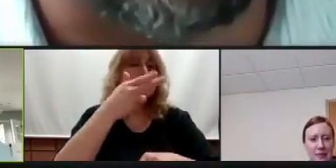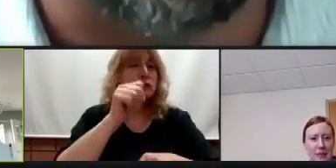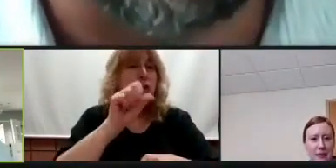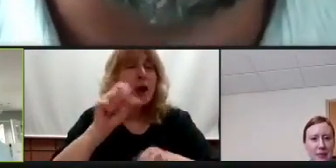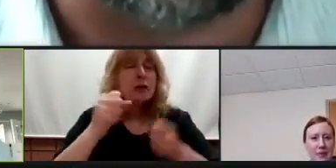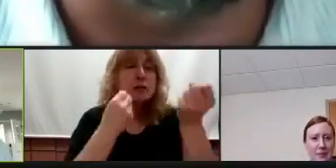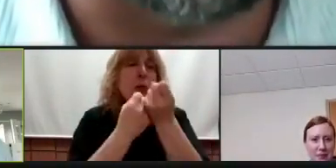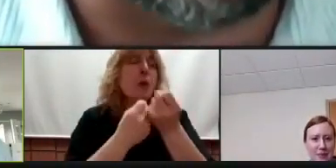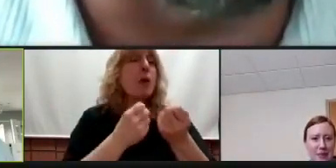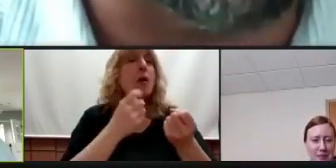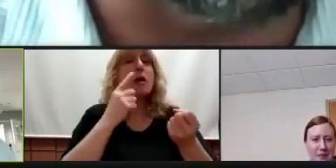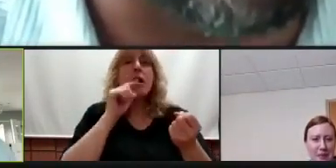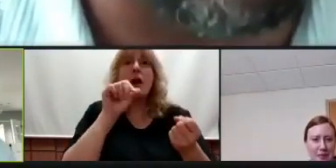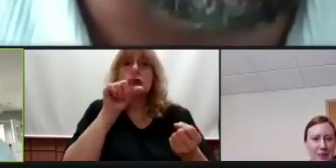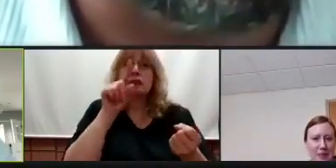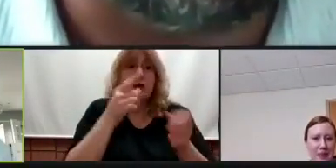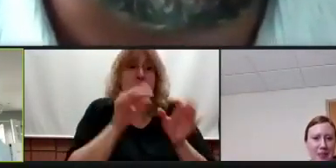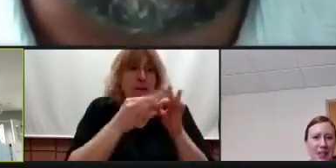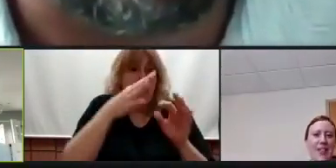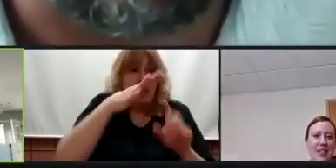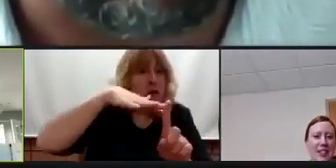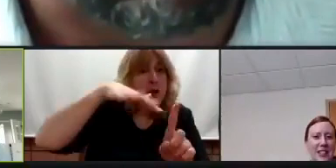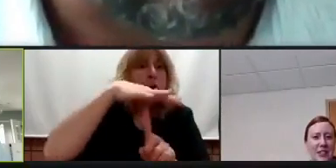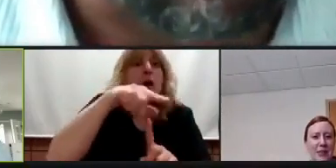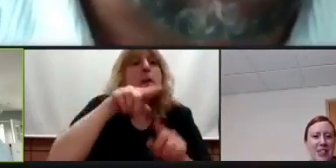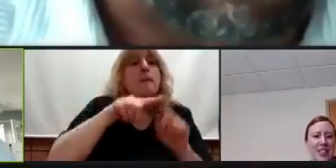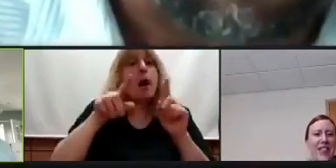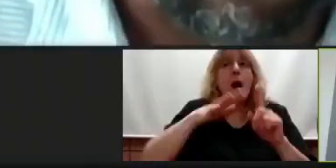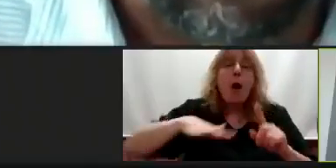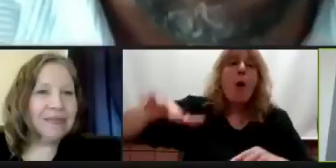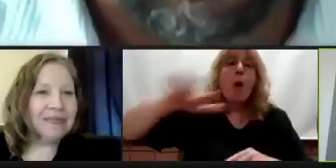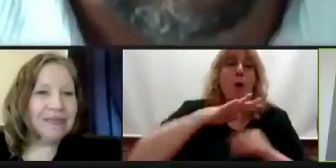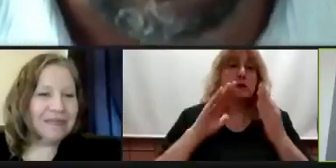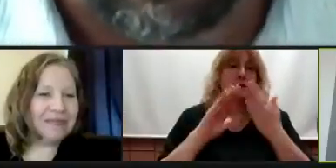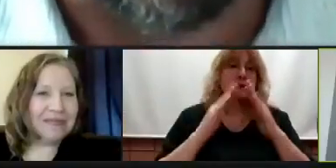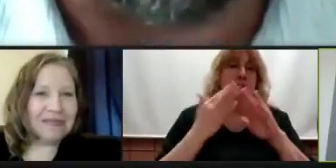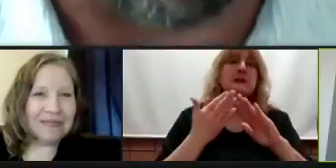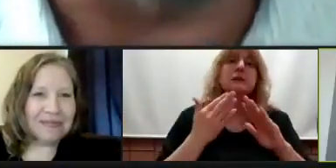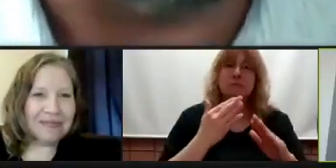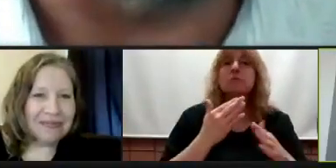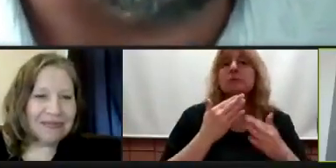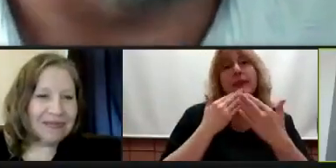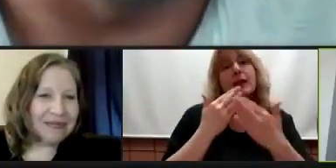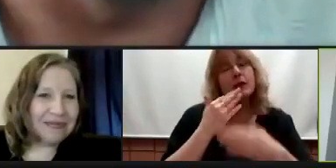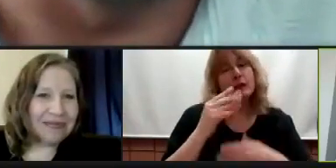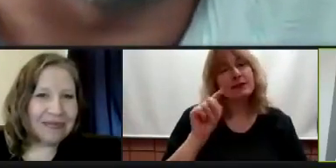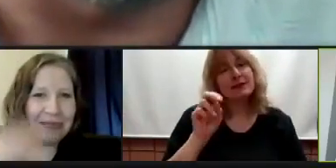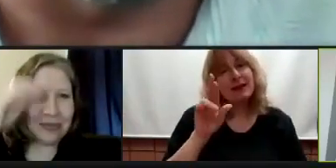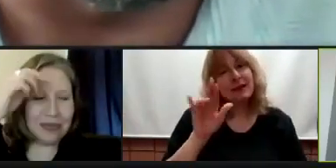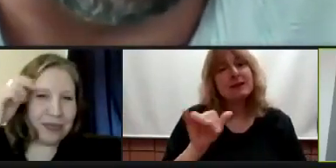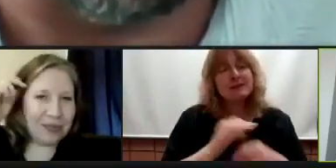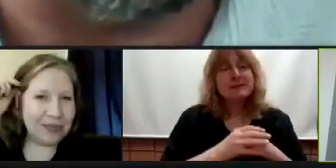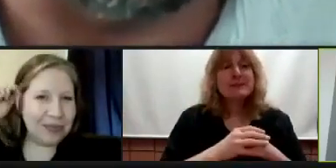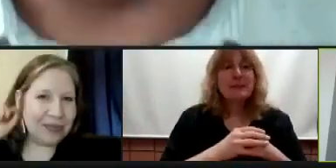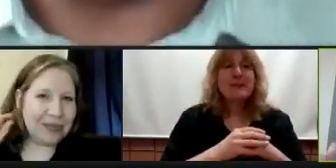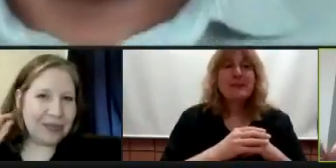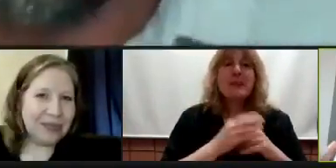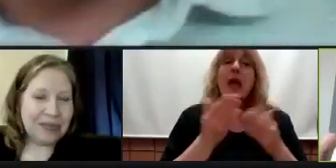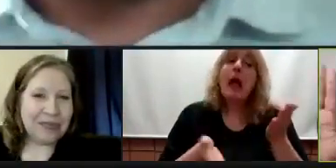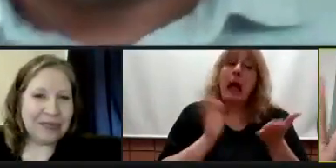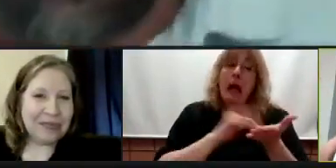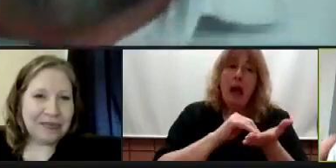across the city. So thank you again for everything. Thank you so much, Terry. All right. I'm going to, because